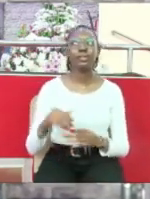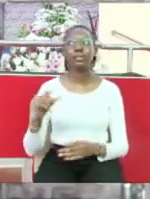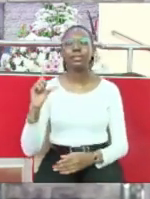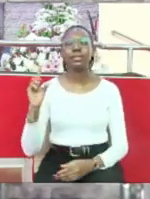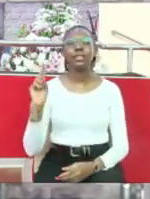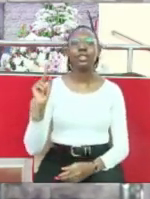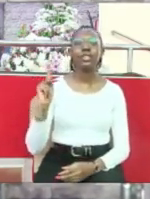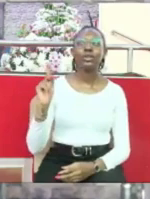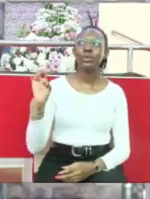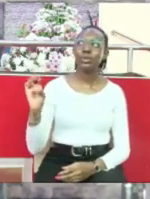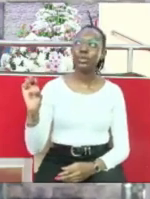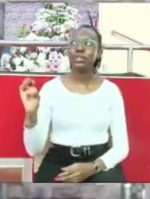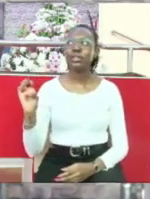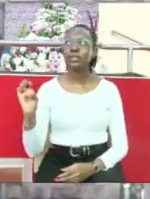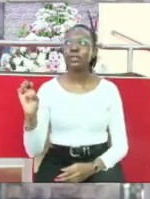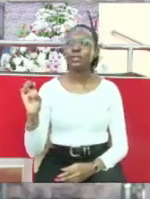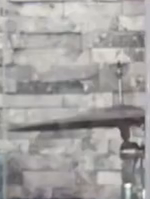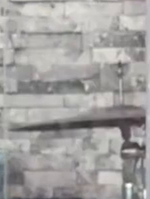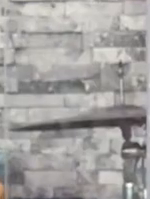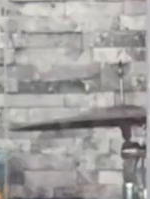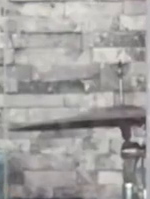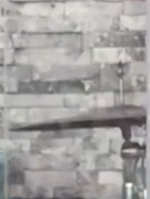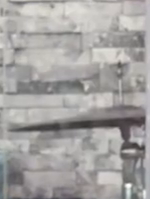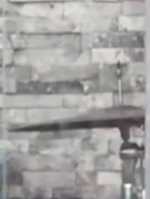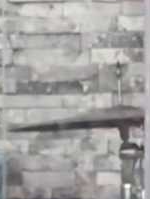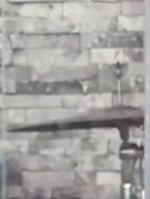ya Luka 19, starting from verse 28, kuanzia mstari wa